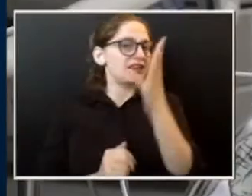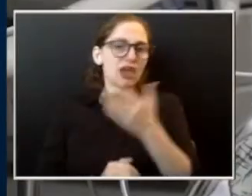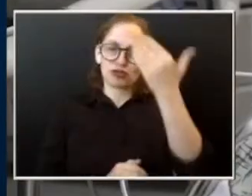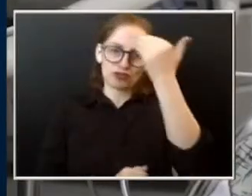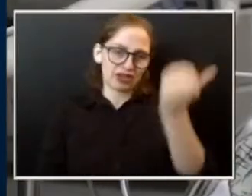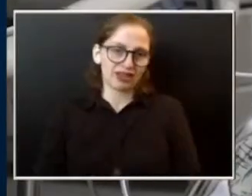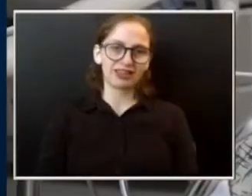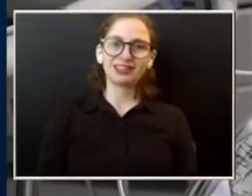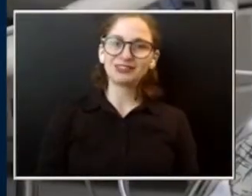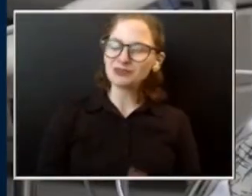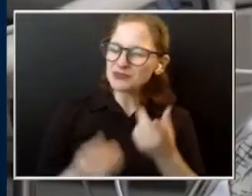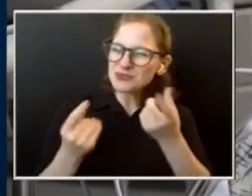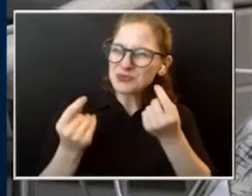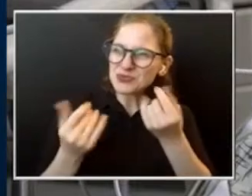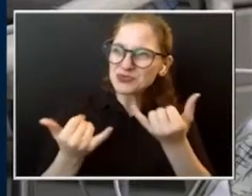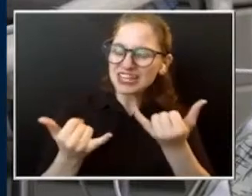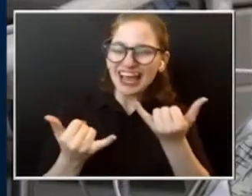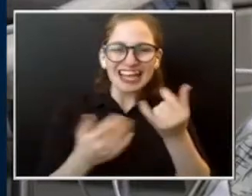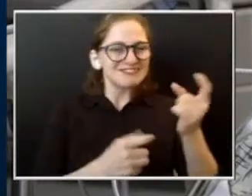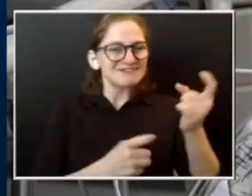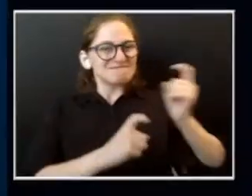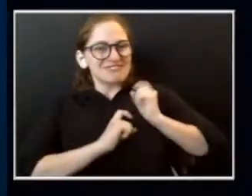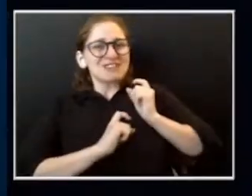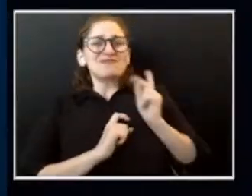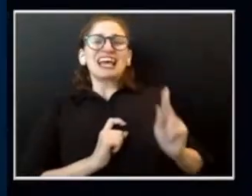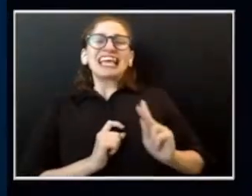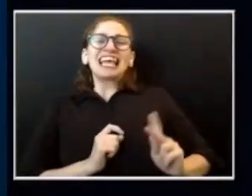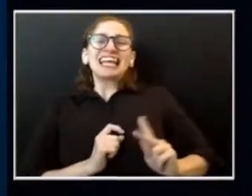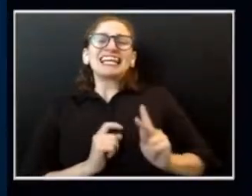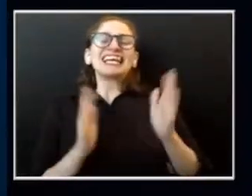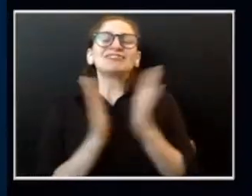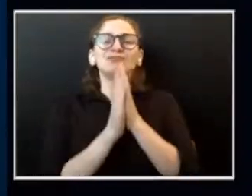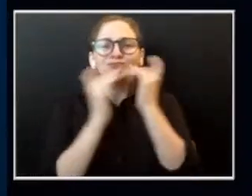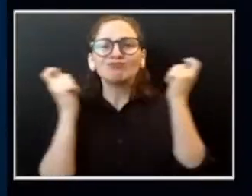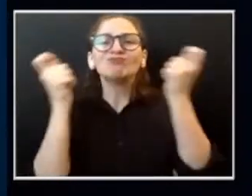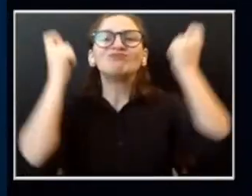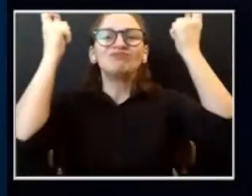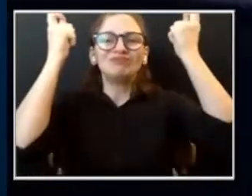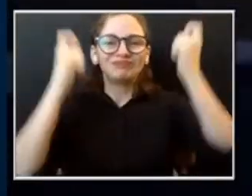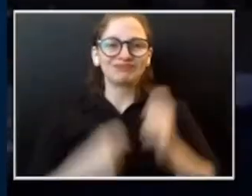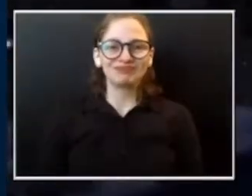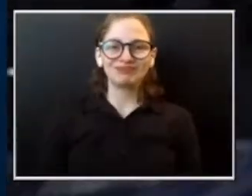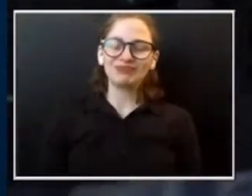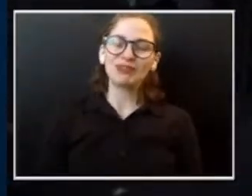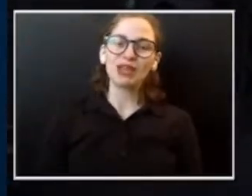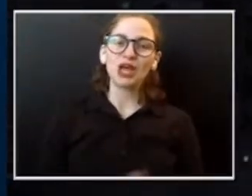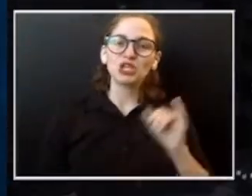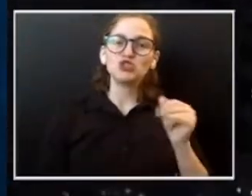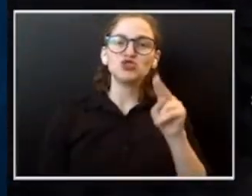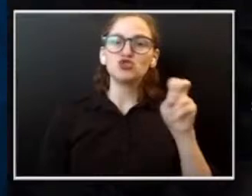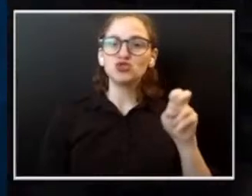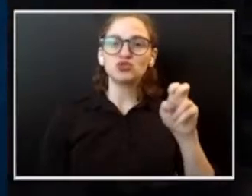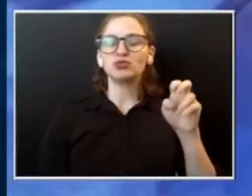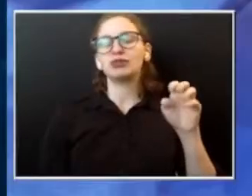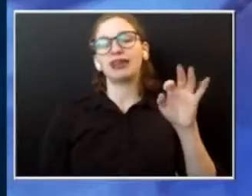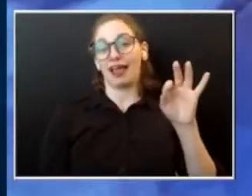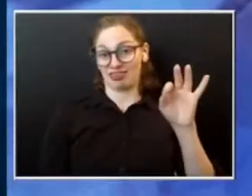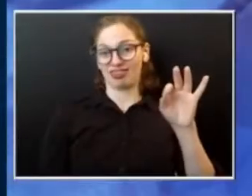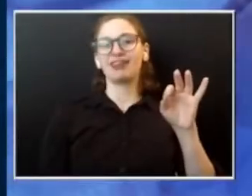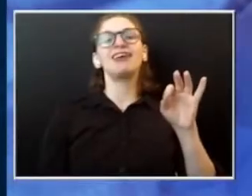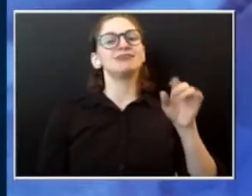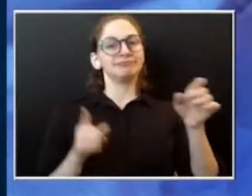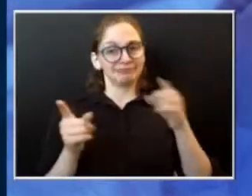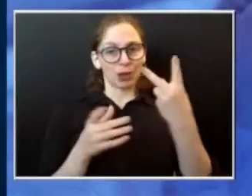me a kidney. Hallelujah. On June 9th, Cindy and Stephen underwent successful surgeries,